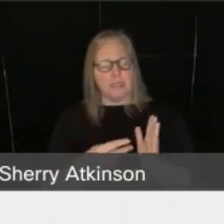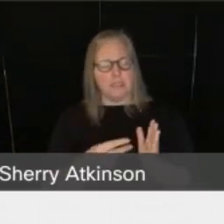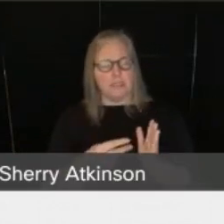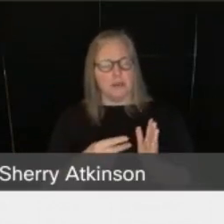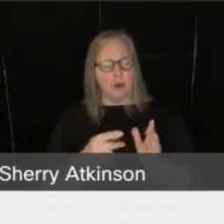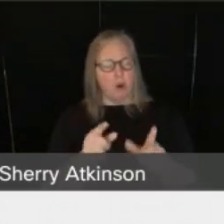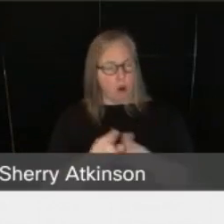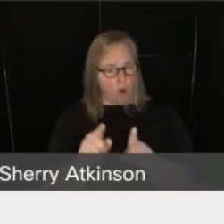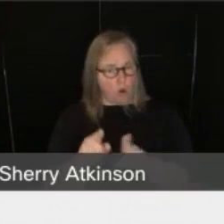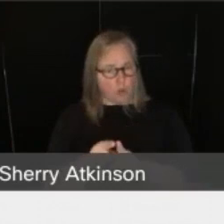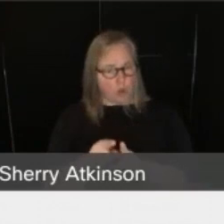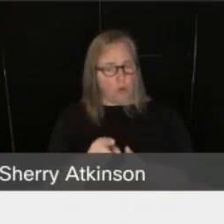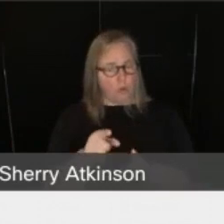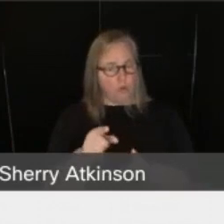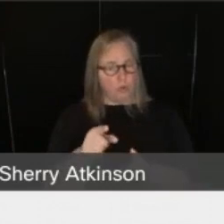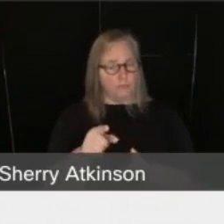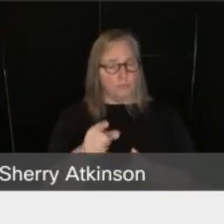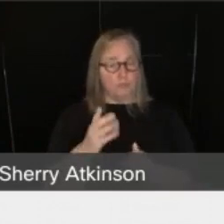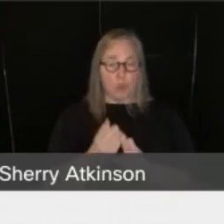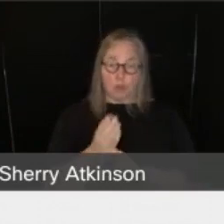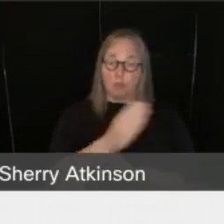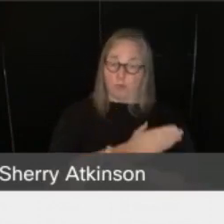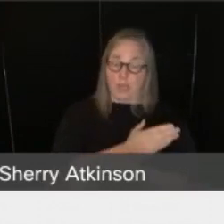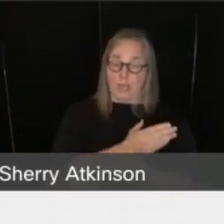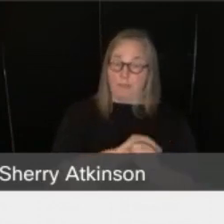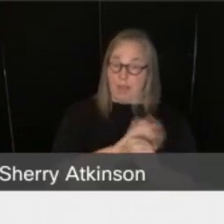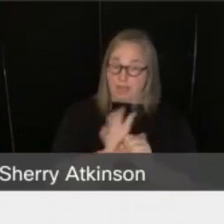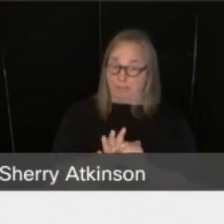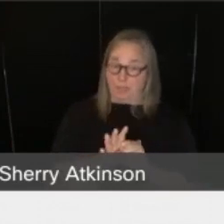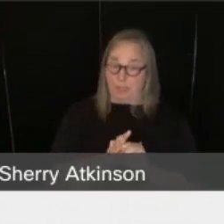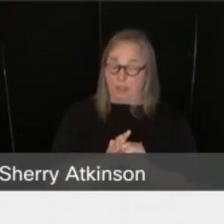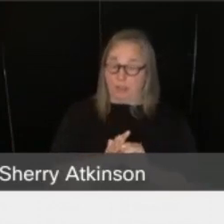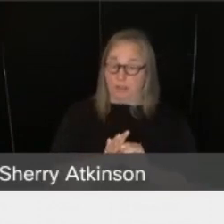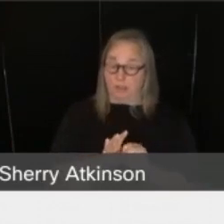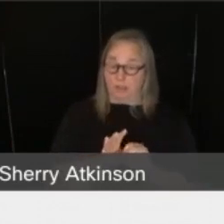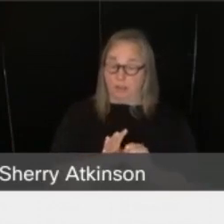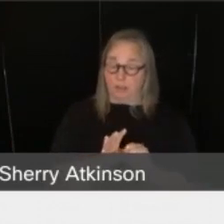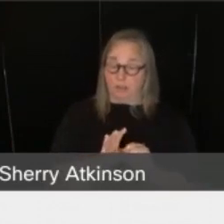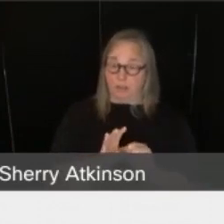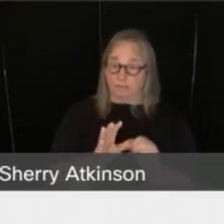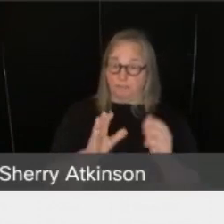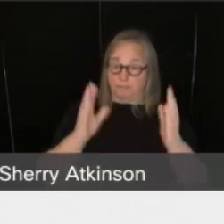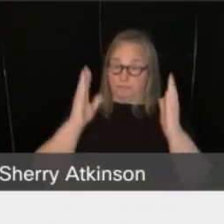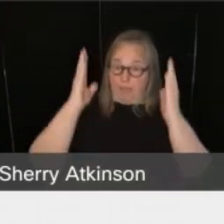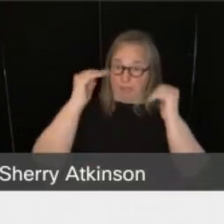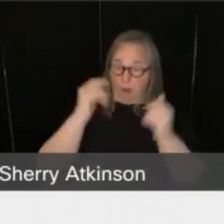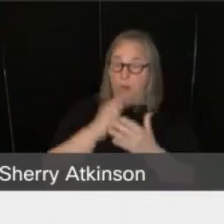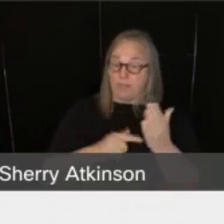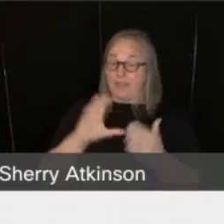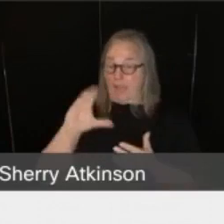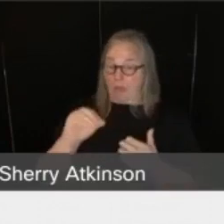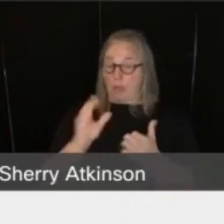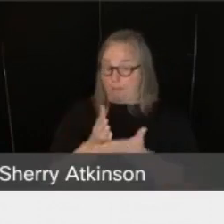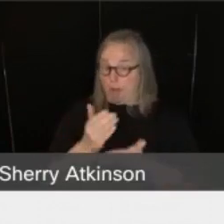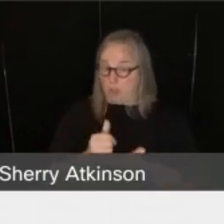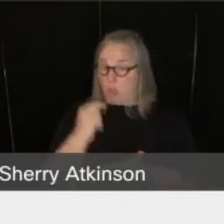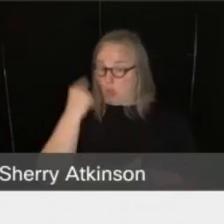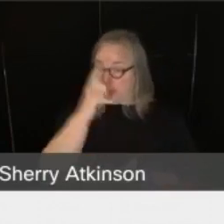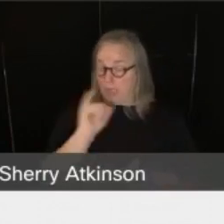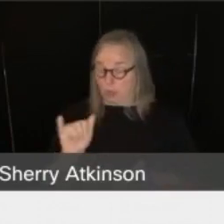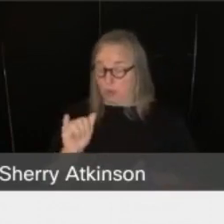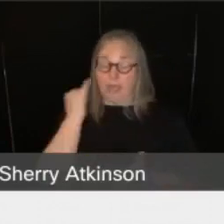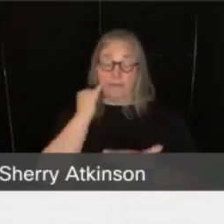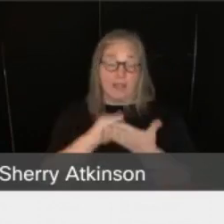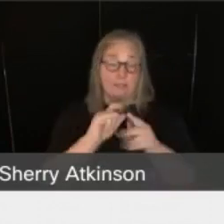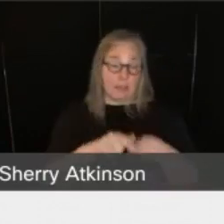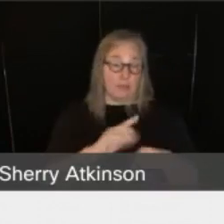also your read, the pre-pandemic read of what the county's budget would look like as well? And if it is based on pre-pandemic